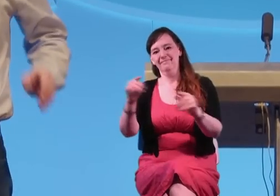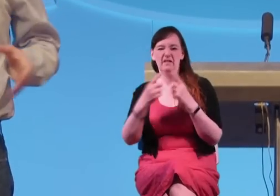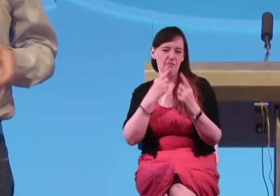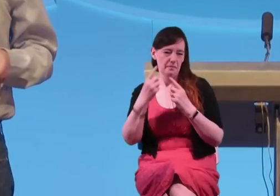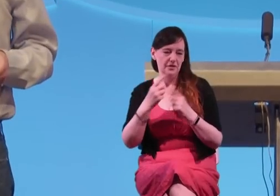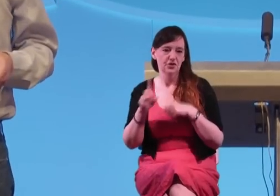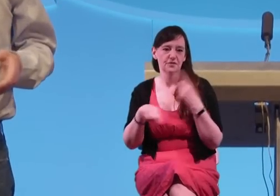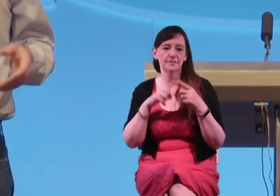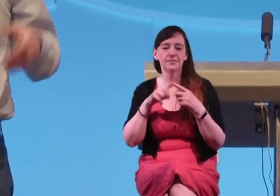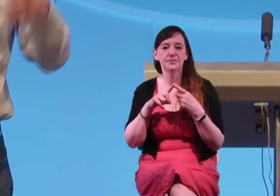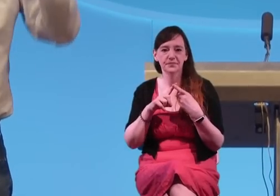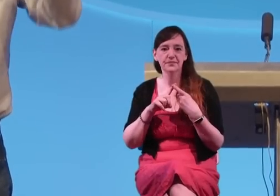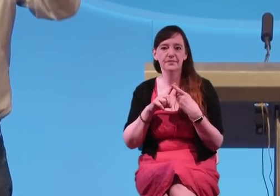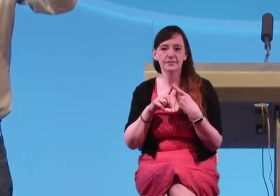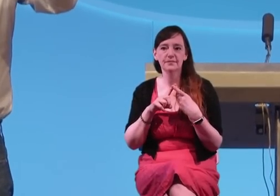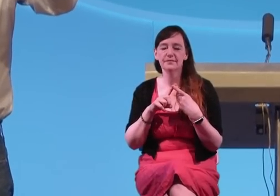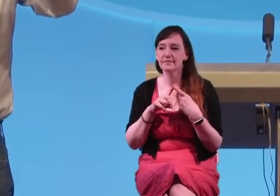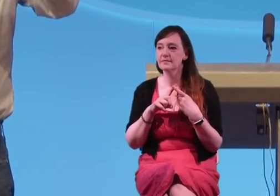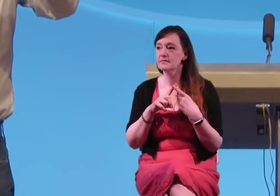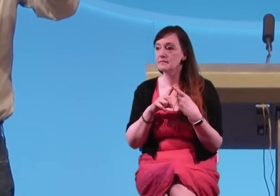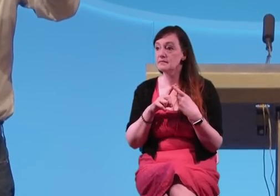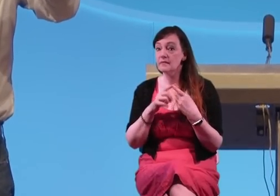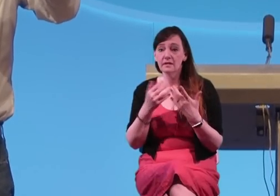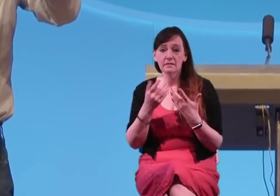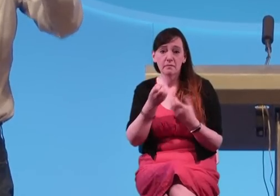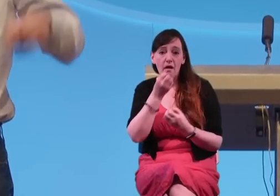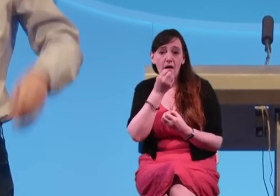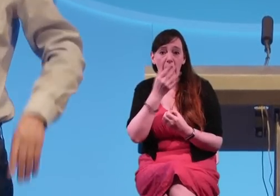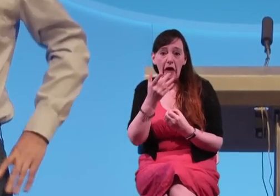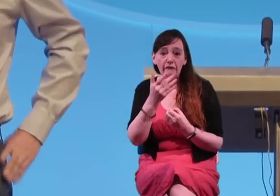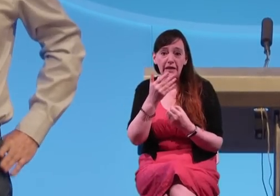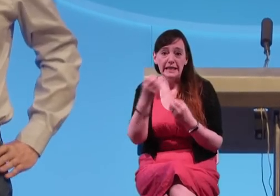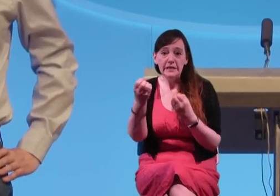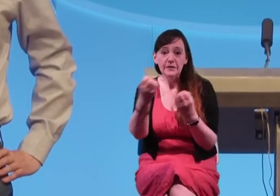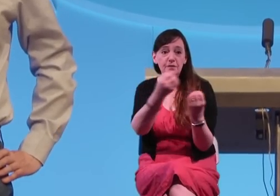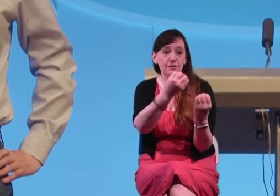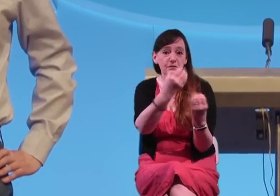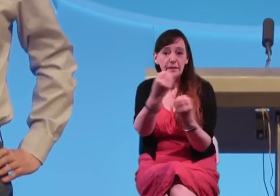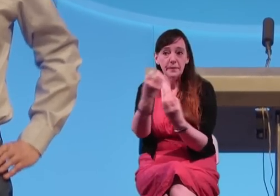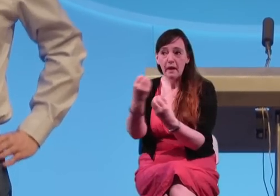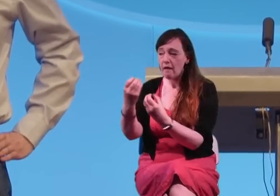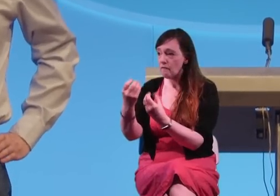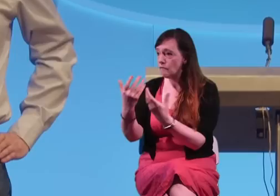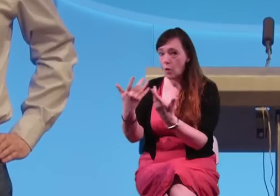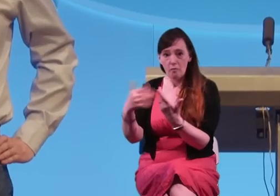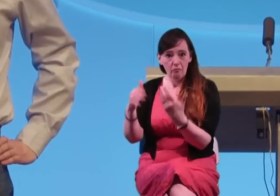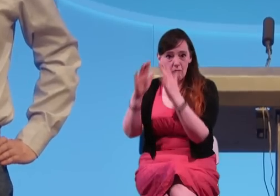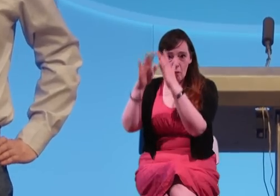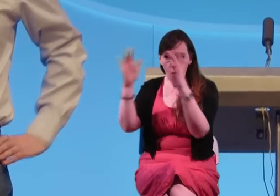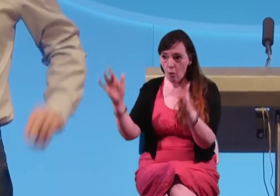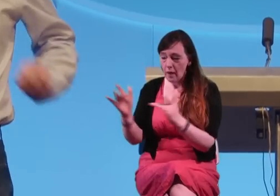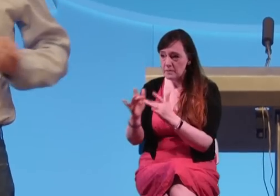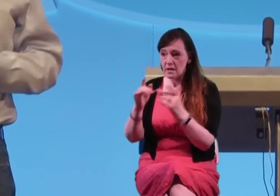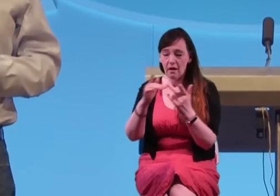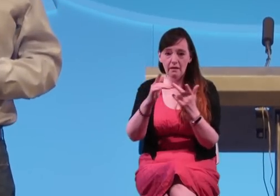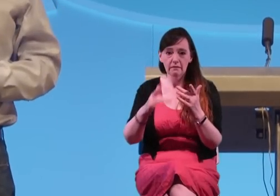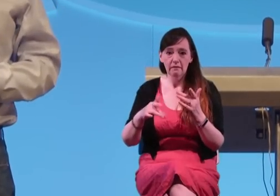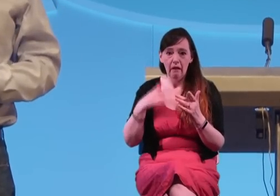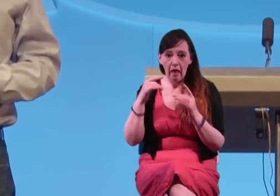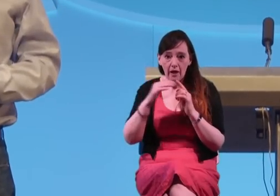of announcements. We've had some lovely comments come in on our website, people watching on the live stream,